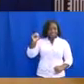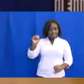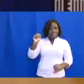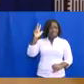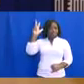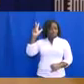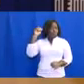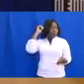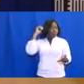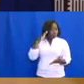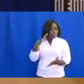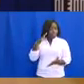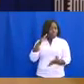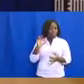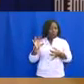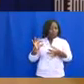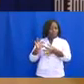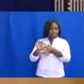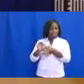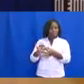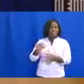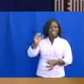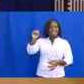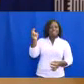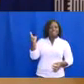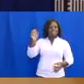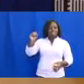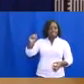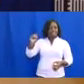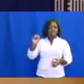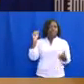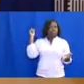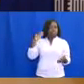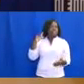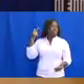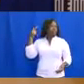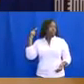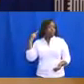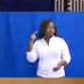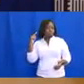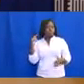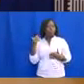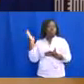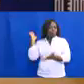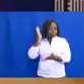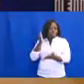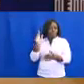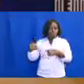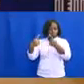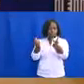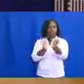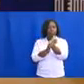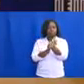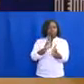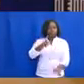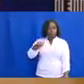students, together with SHS II GO track students, will resume on 22 June,